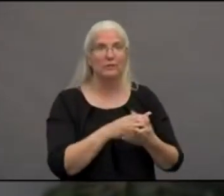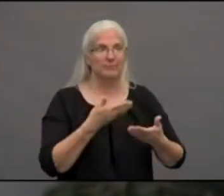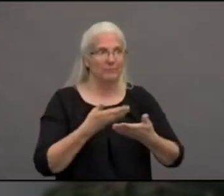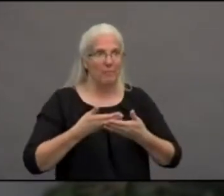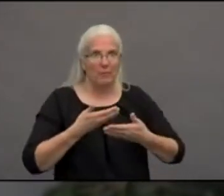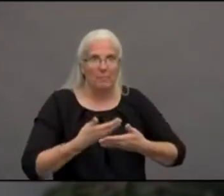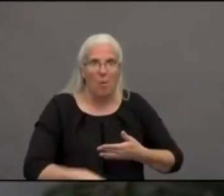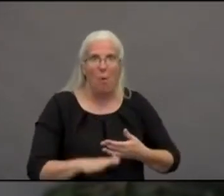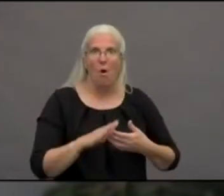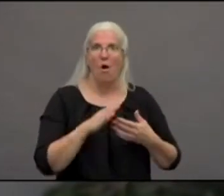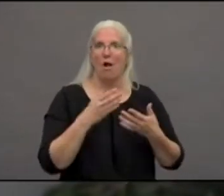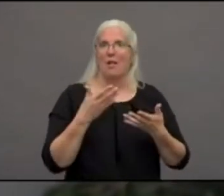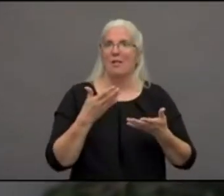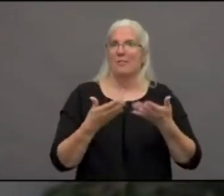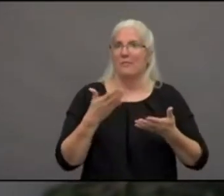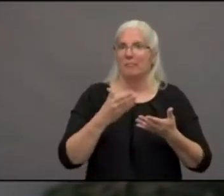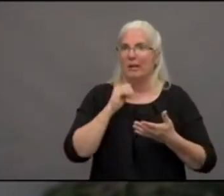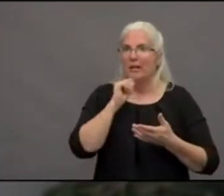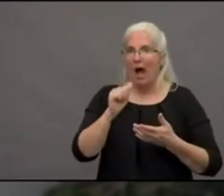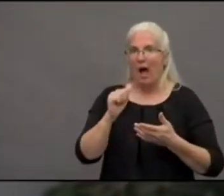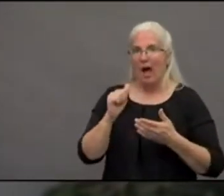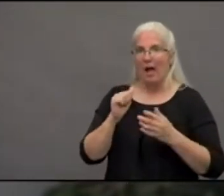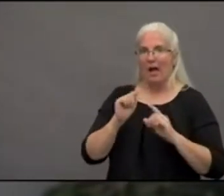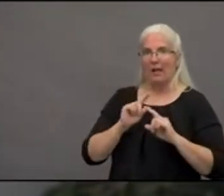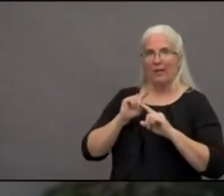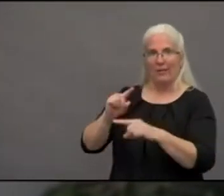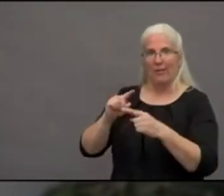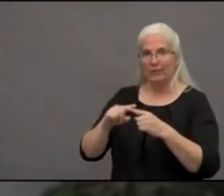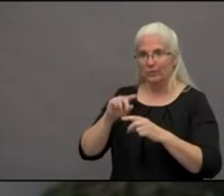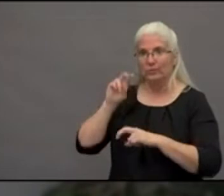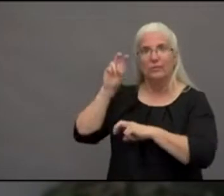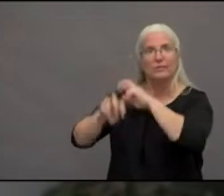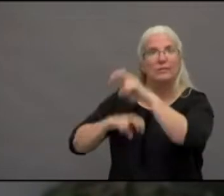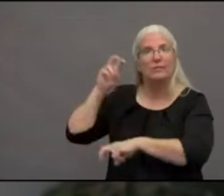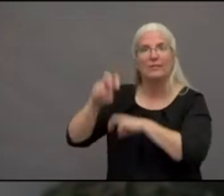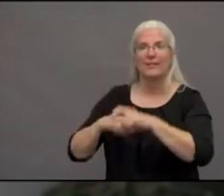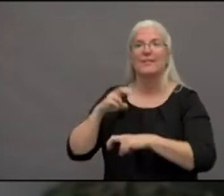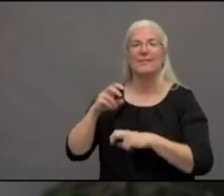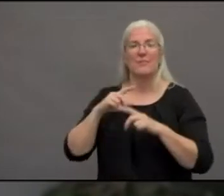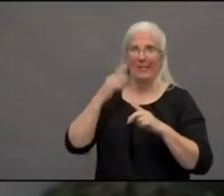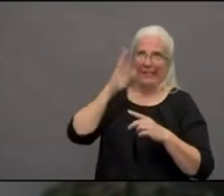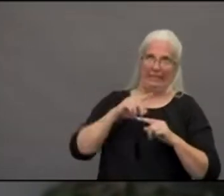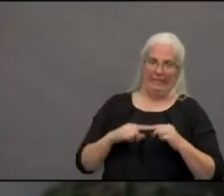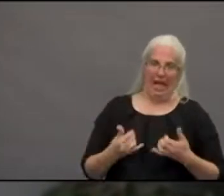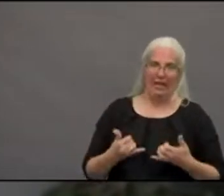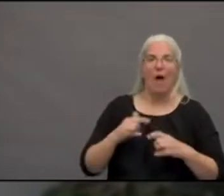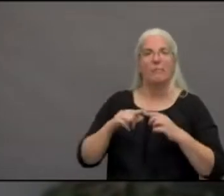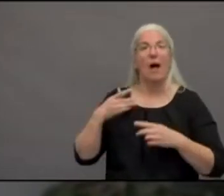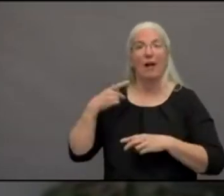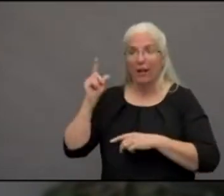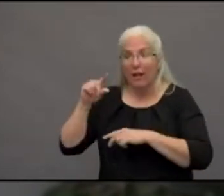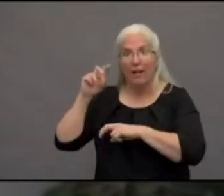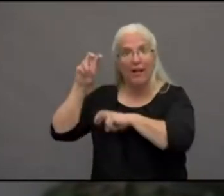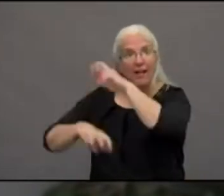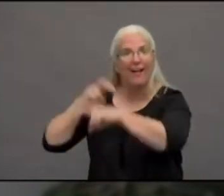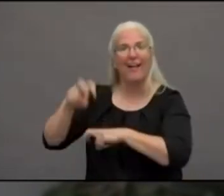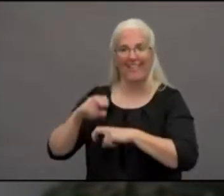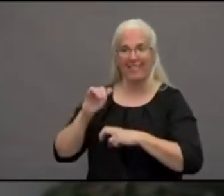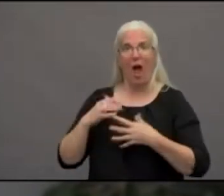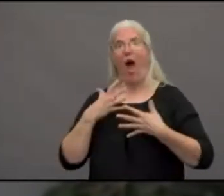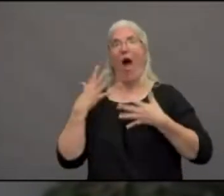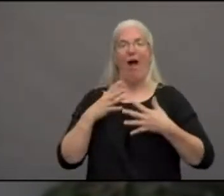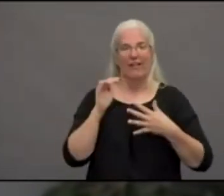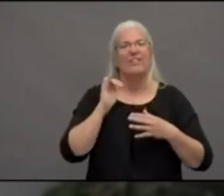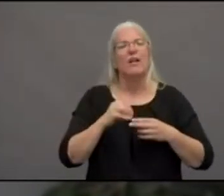parks right now, but when you go to amusement parks in the past and you ride a roller coaster, that's an example of mild stress. And we have all sorts